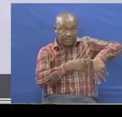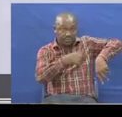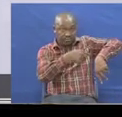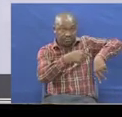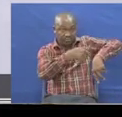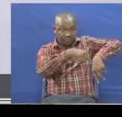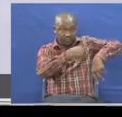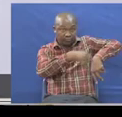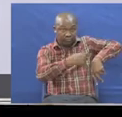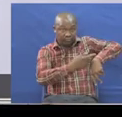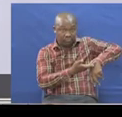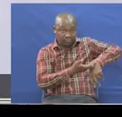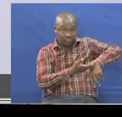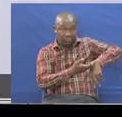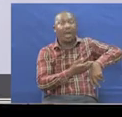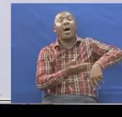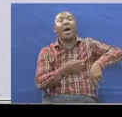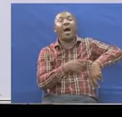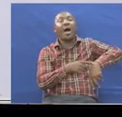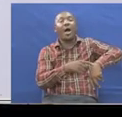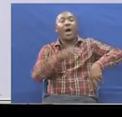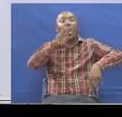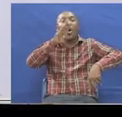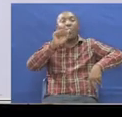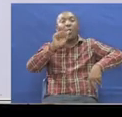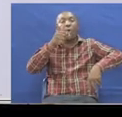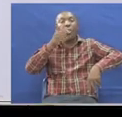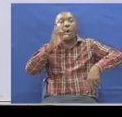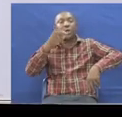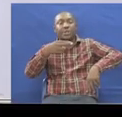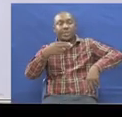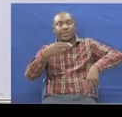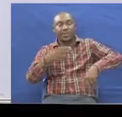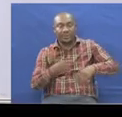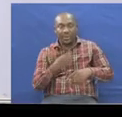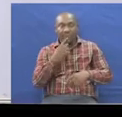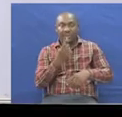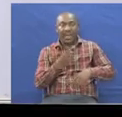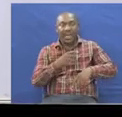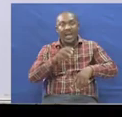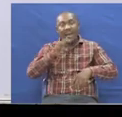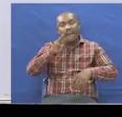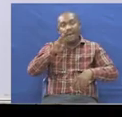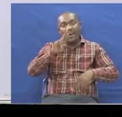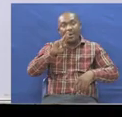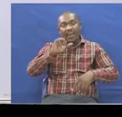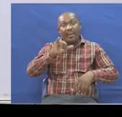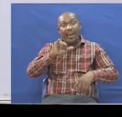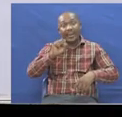my wrist? Yes, it is a watch. It is called a wrist